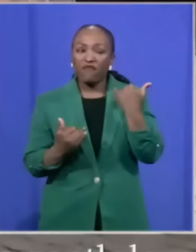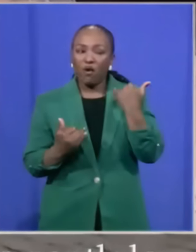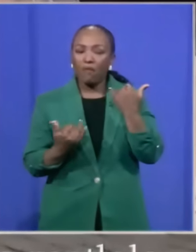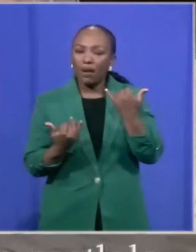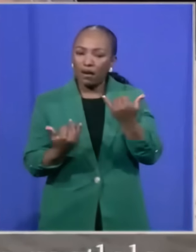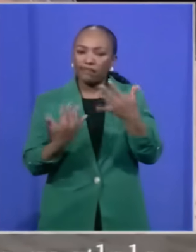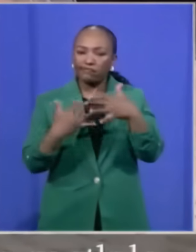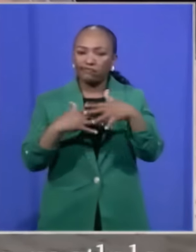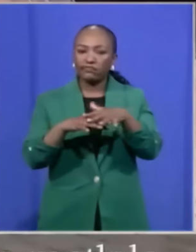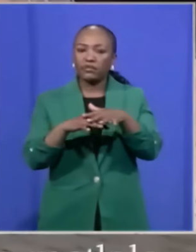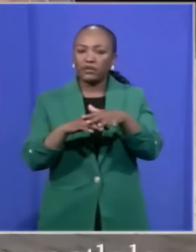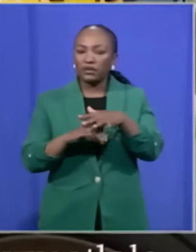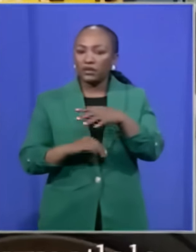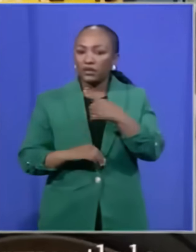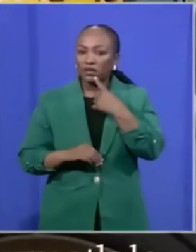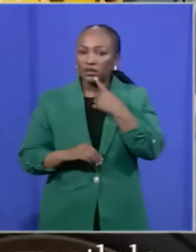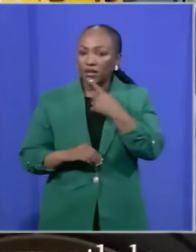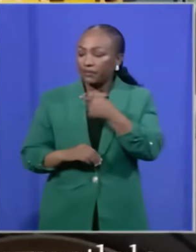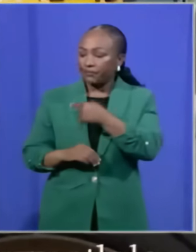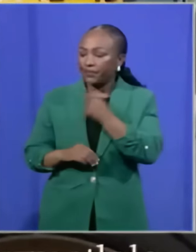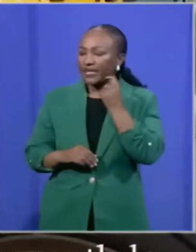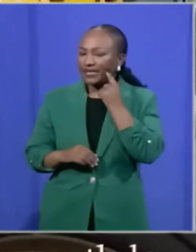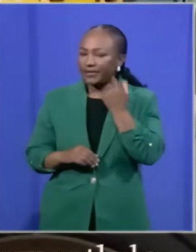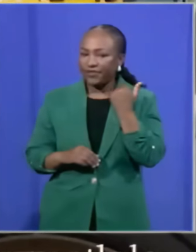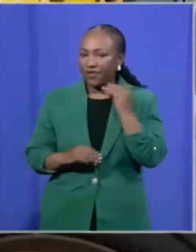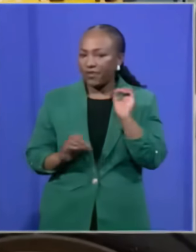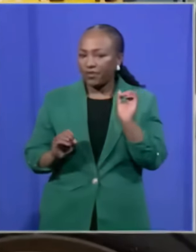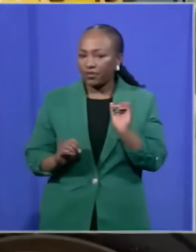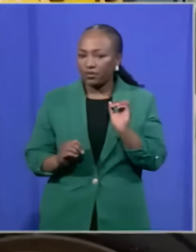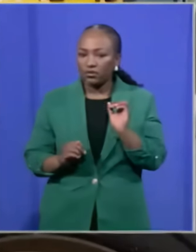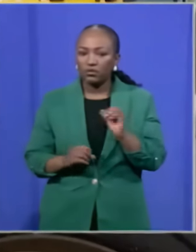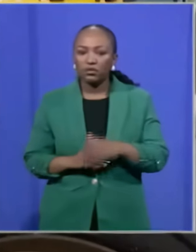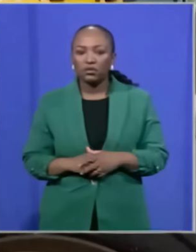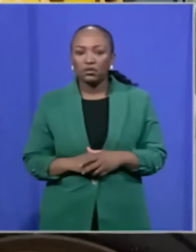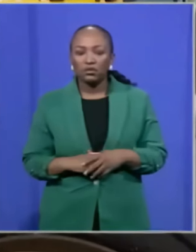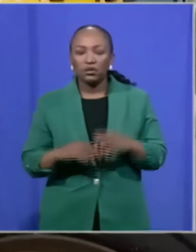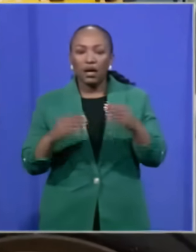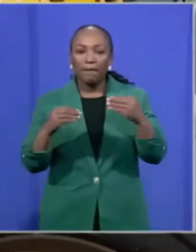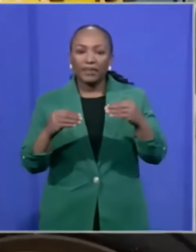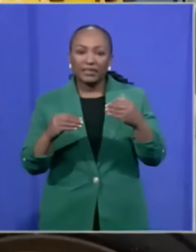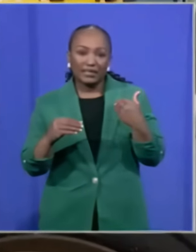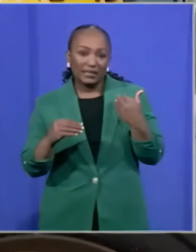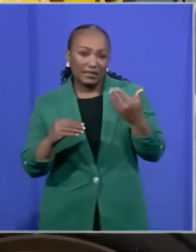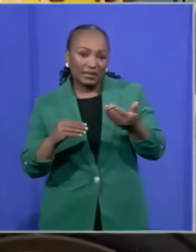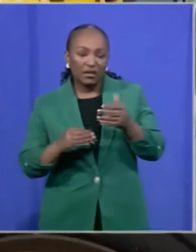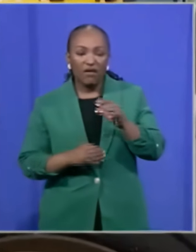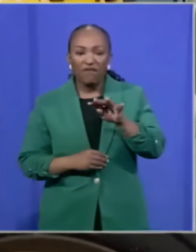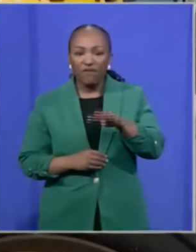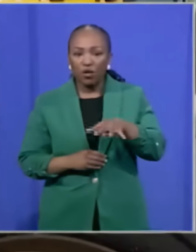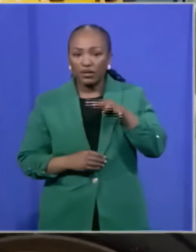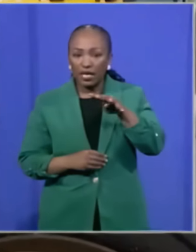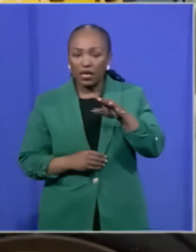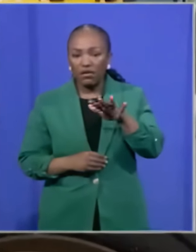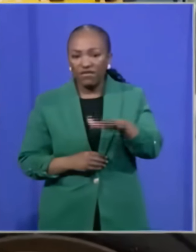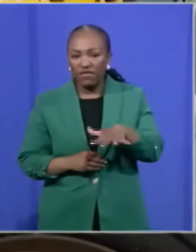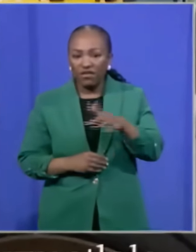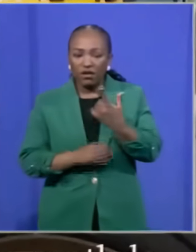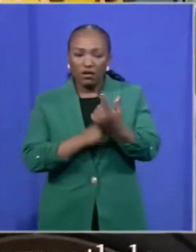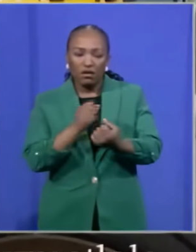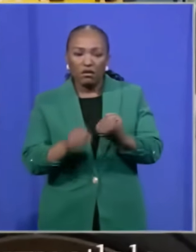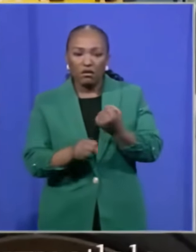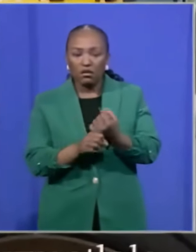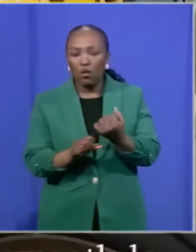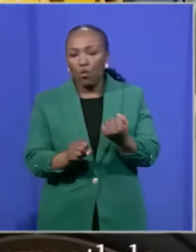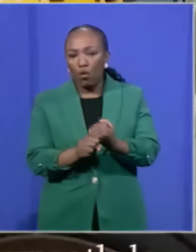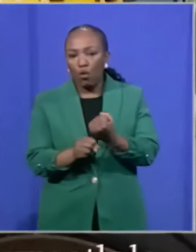mme a re go ne go se bonolo. Re ntse re le mo businessing for almost 14 to 15 years. Re ntse re operate into